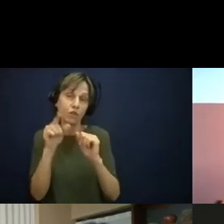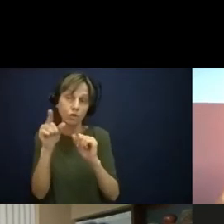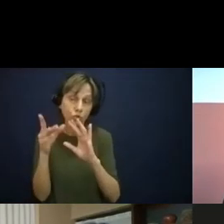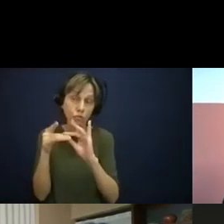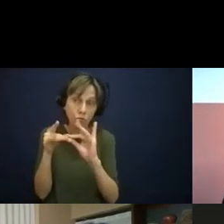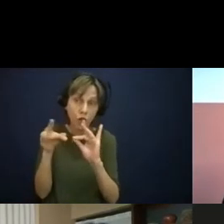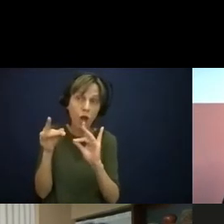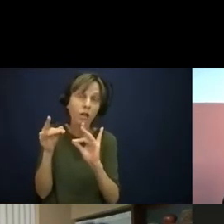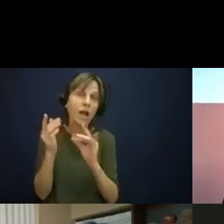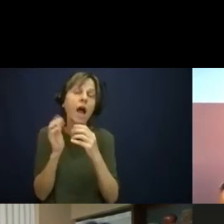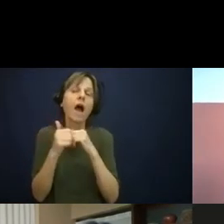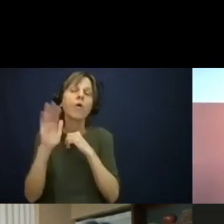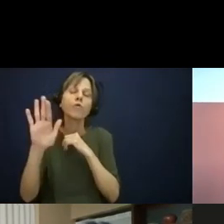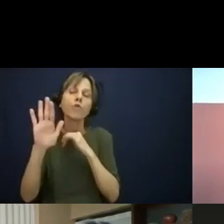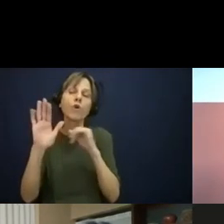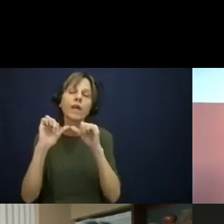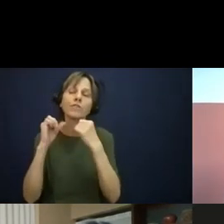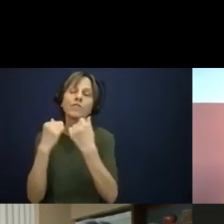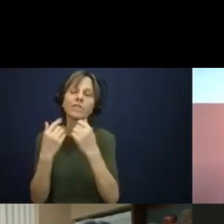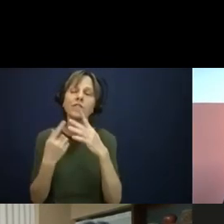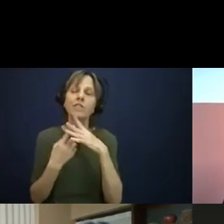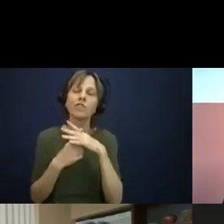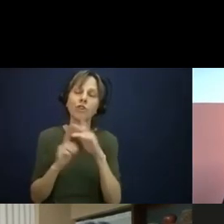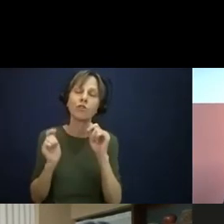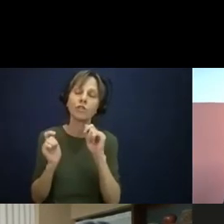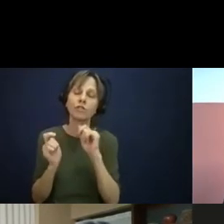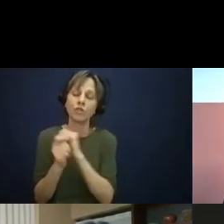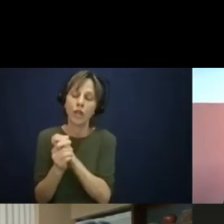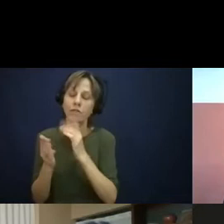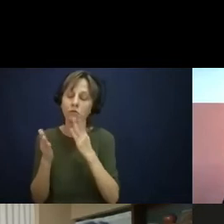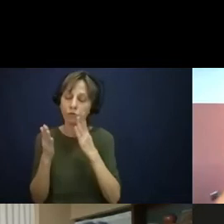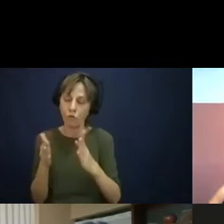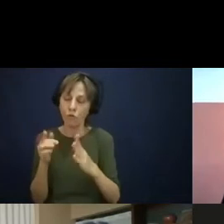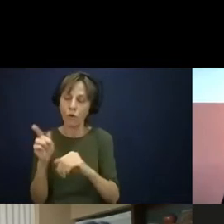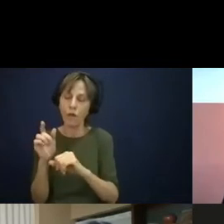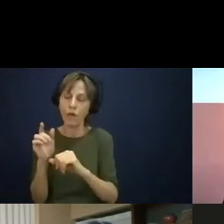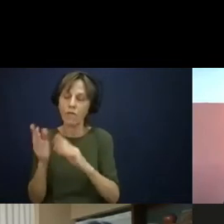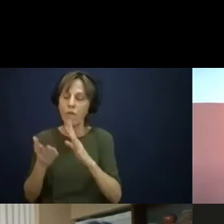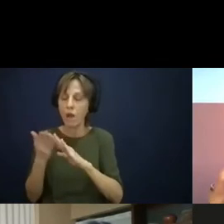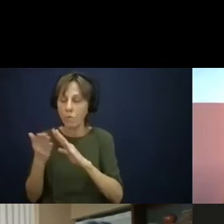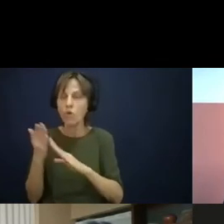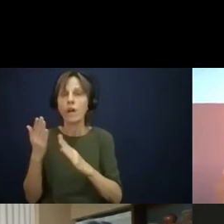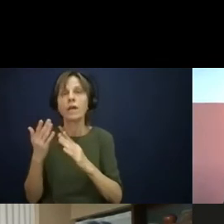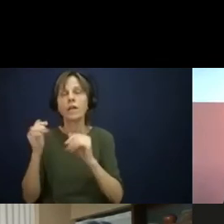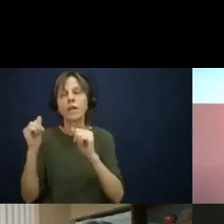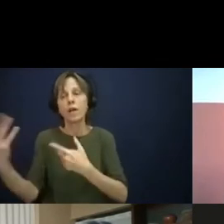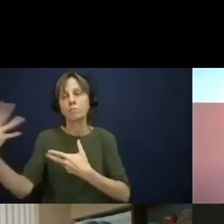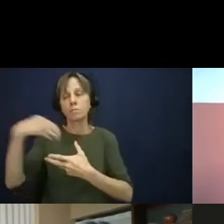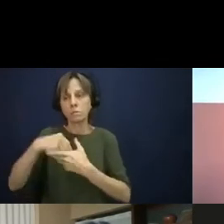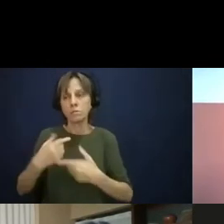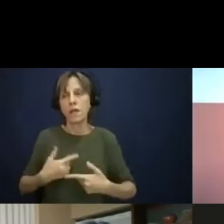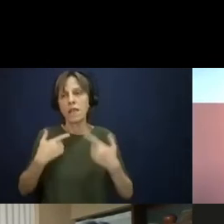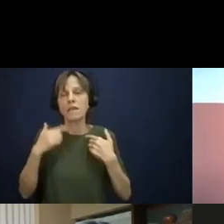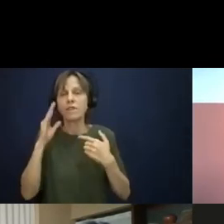began to change how it operates so it could bring people with lived experience into the work, and really who drove that change and how did that